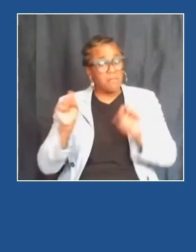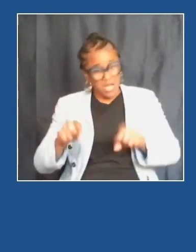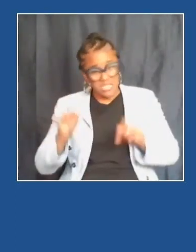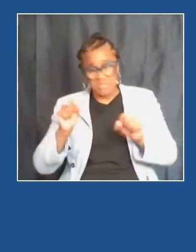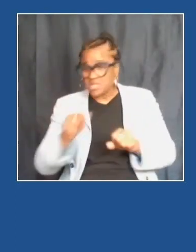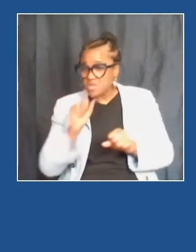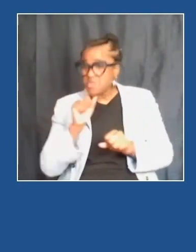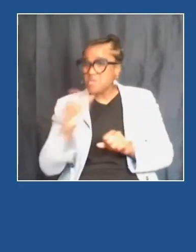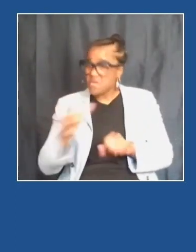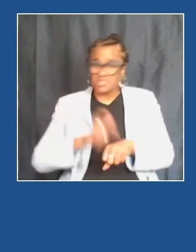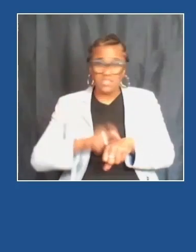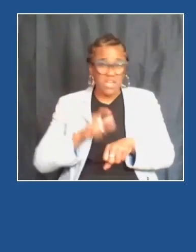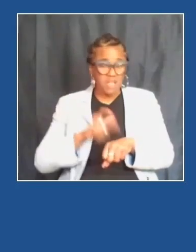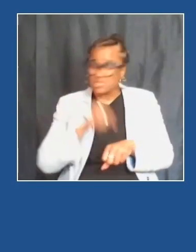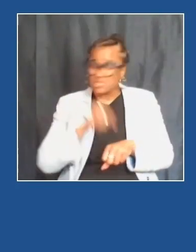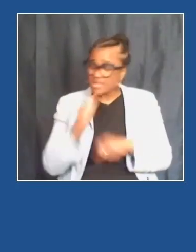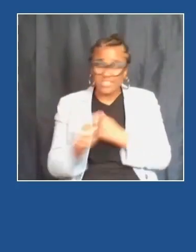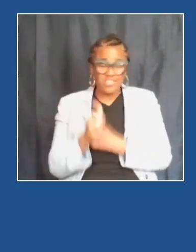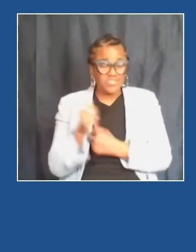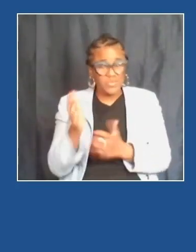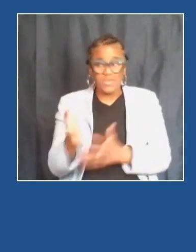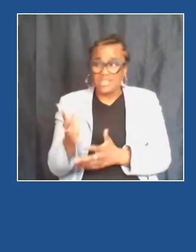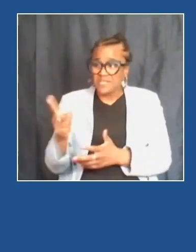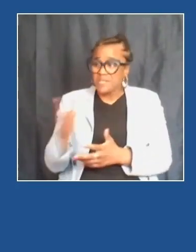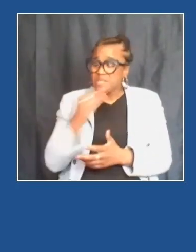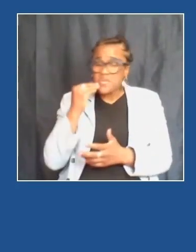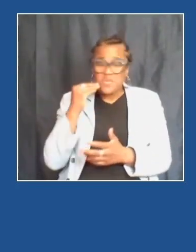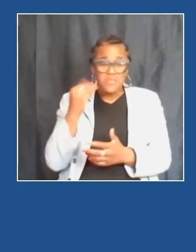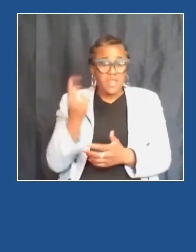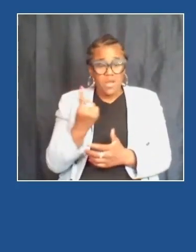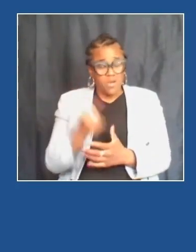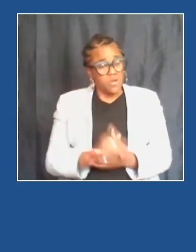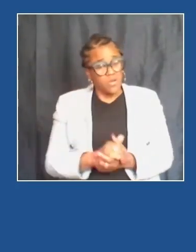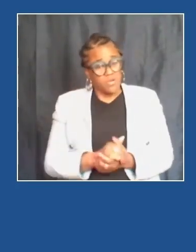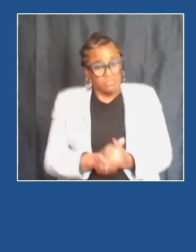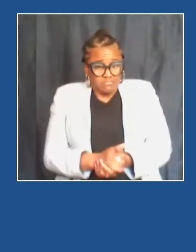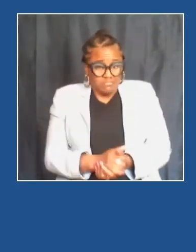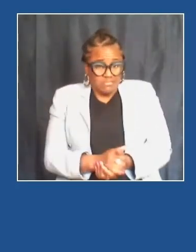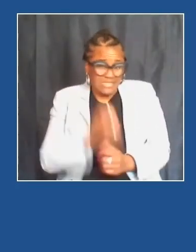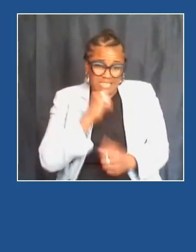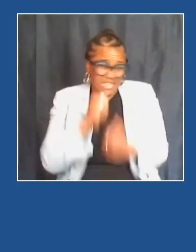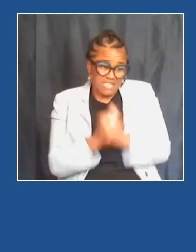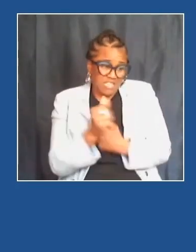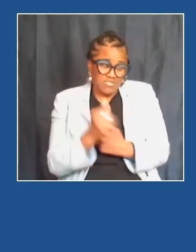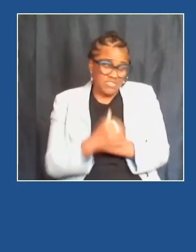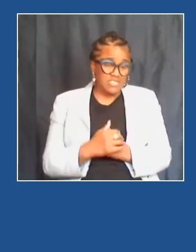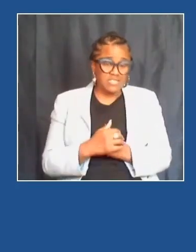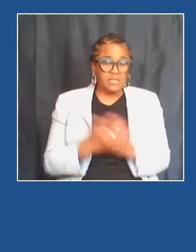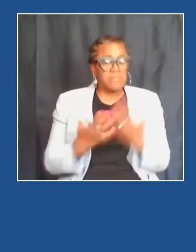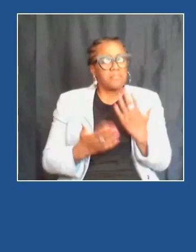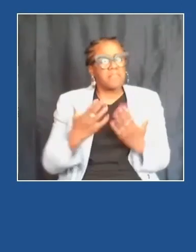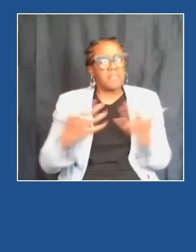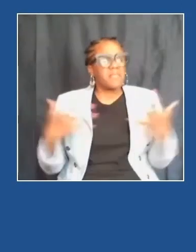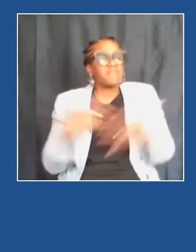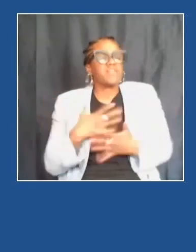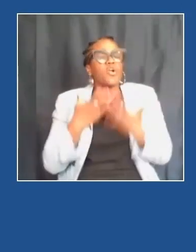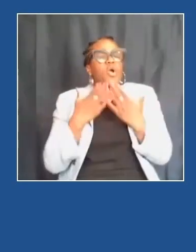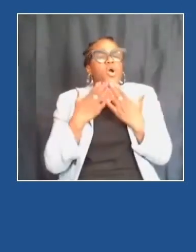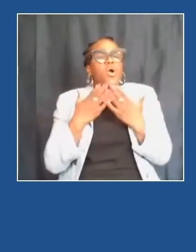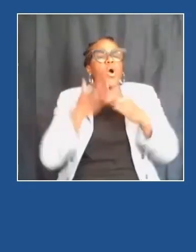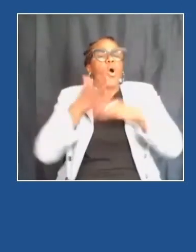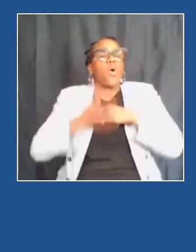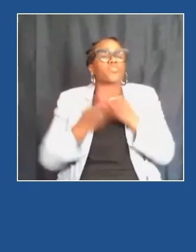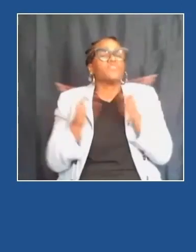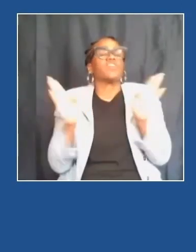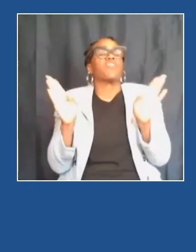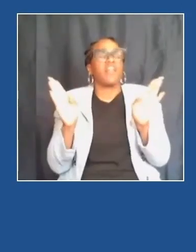the time, that's not dangerous anymore. And so it might be that the fear is overgeneralized. And